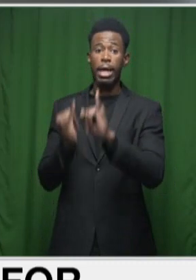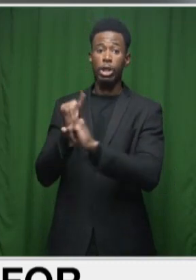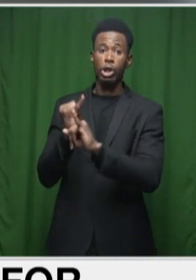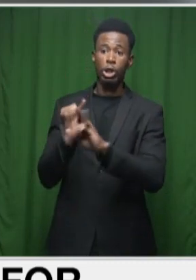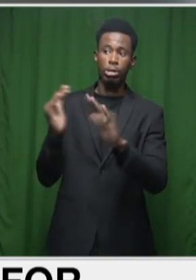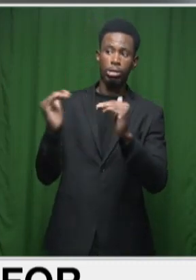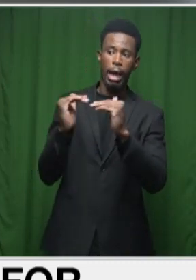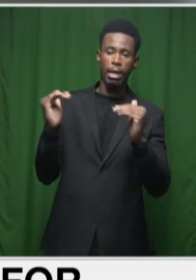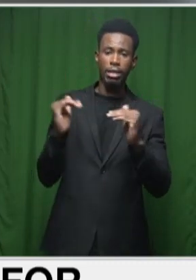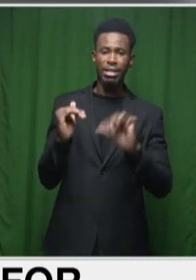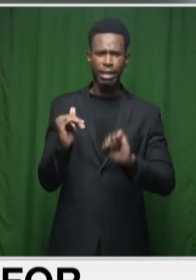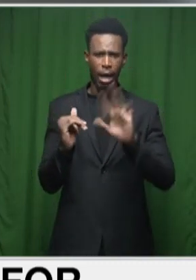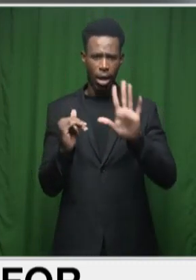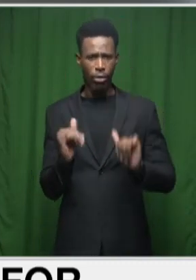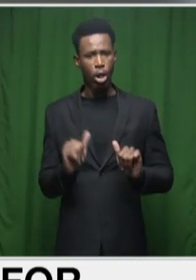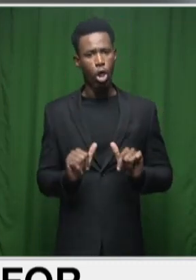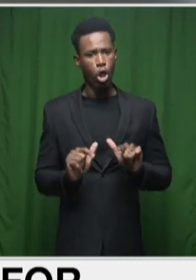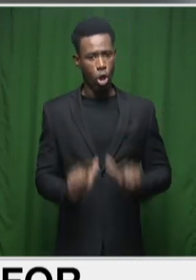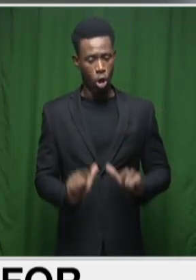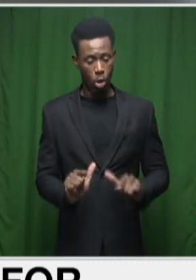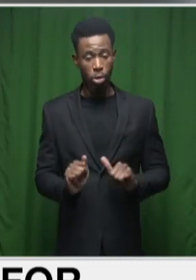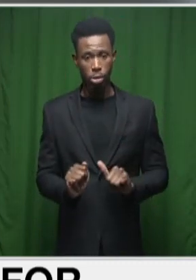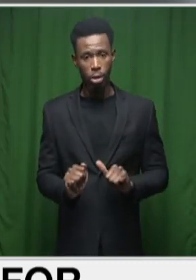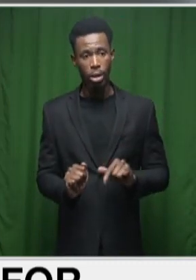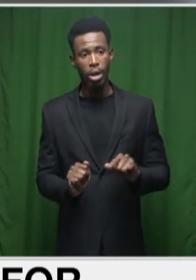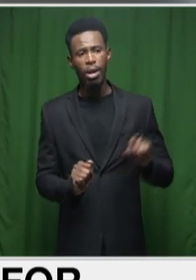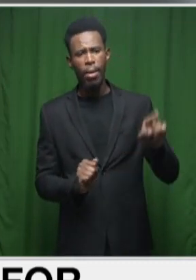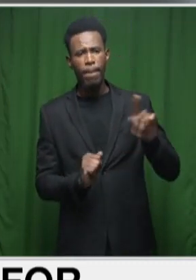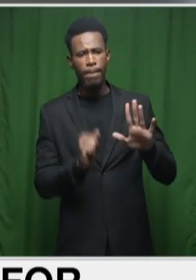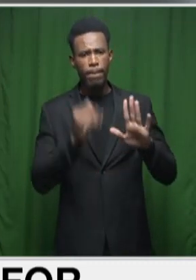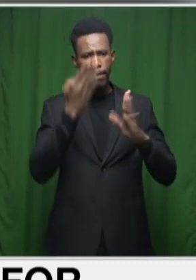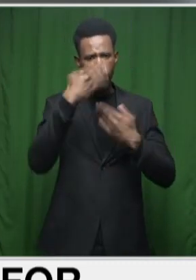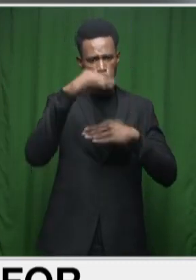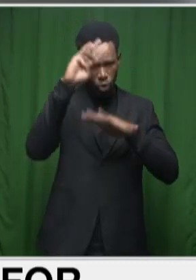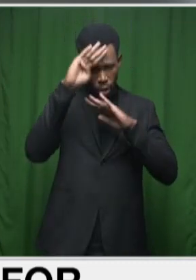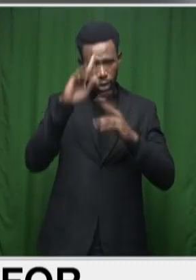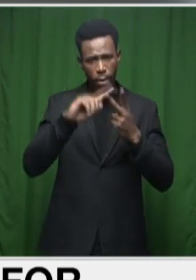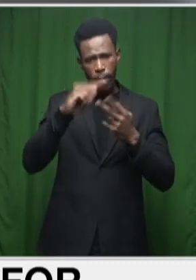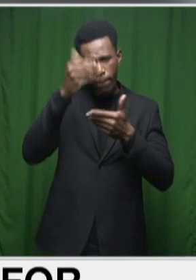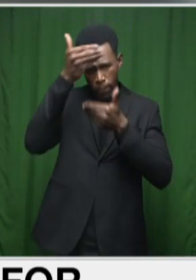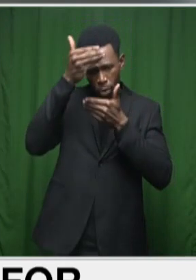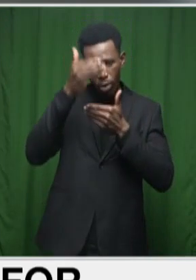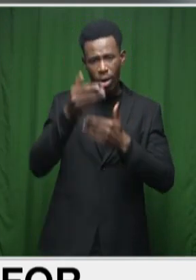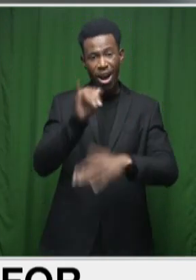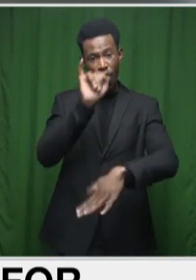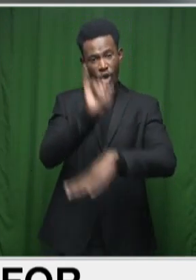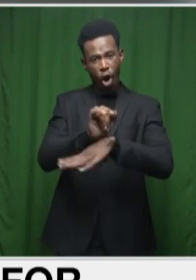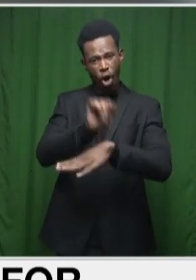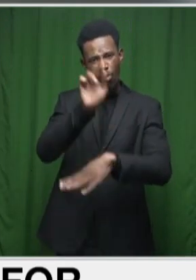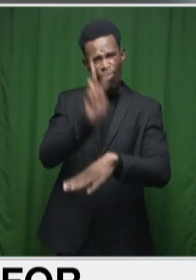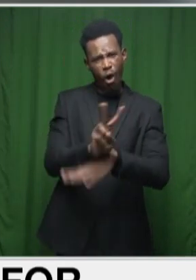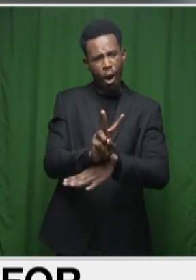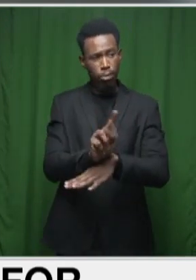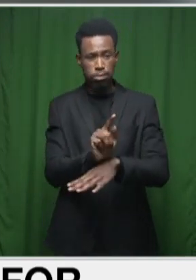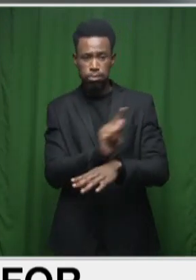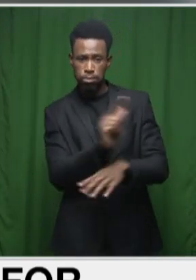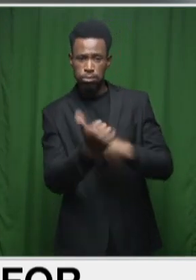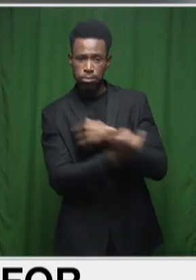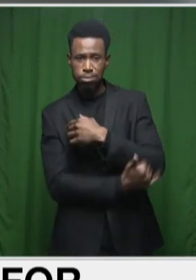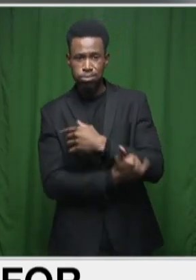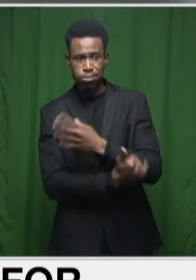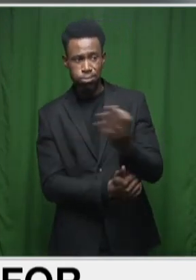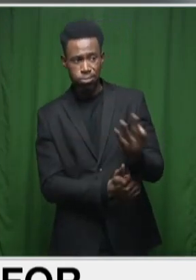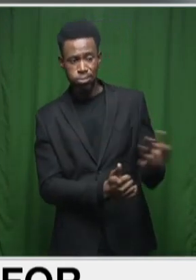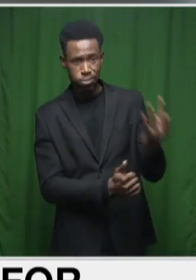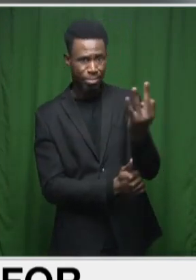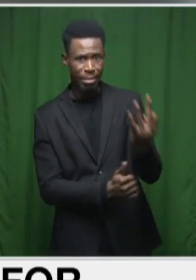And looking in the African continent, as much as I think Botswana, your Morocco and Ivory Coast are looking forward to having a carbon